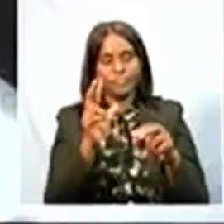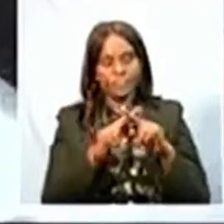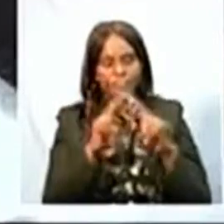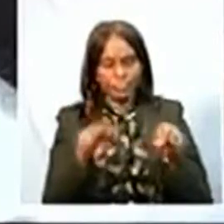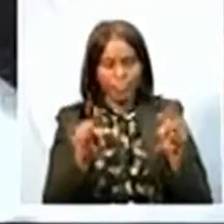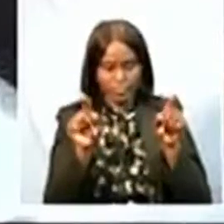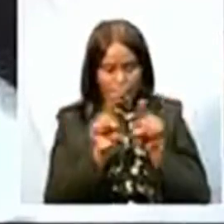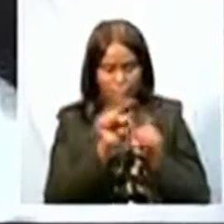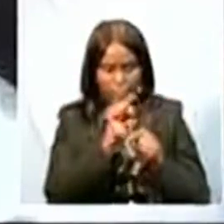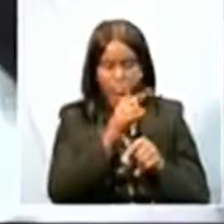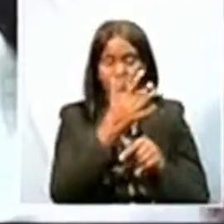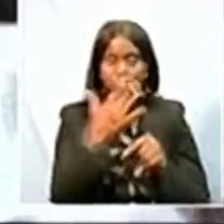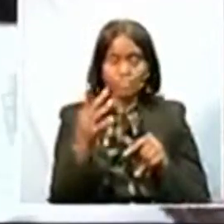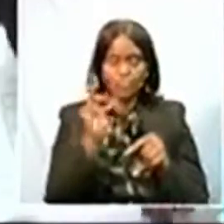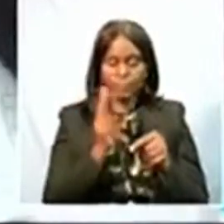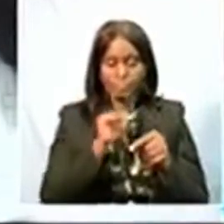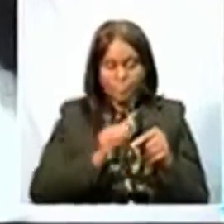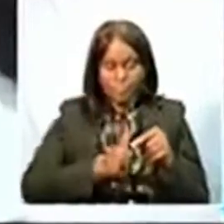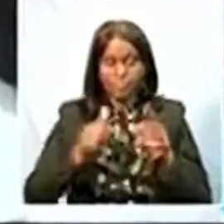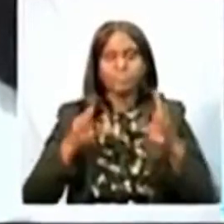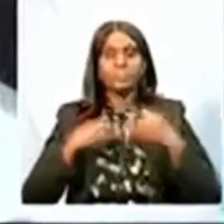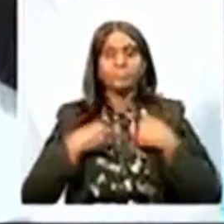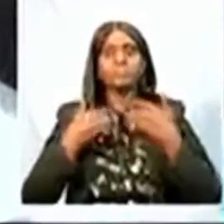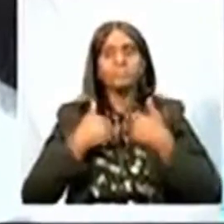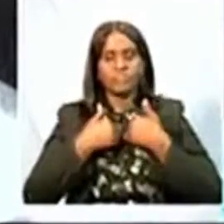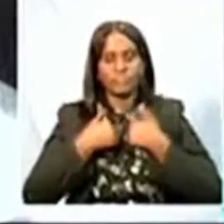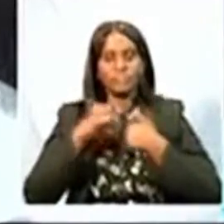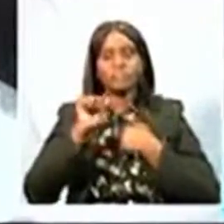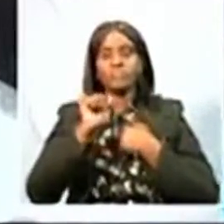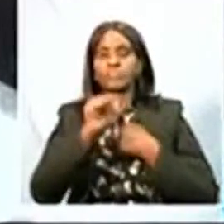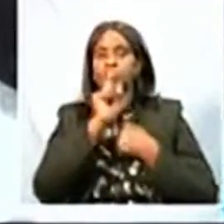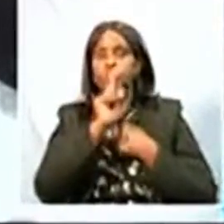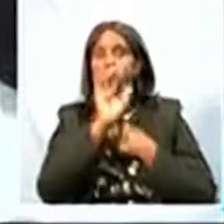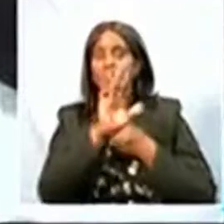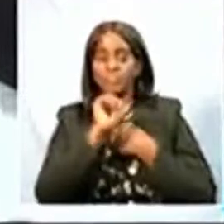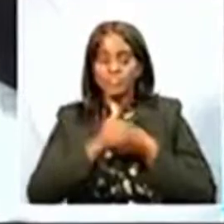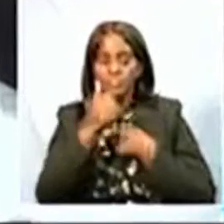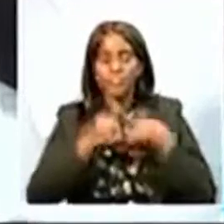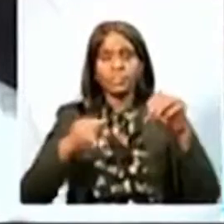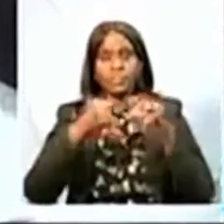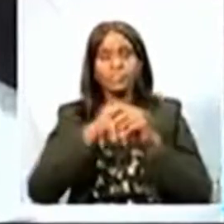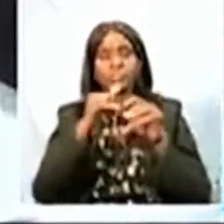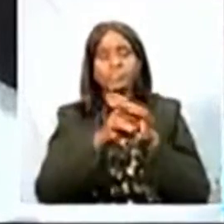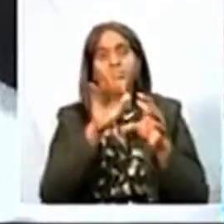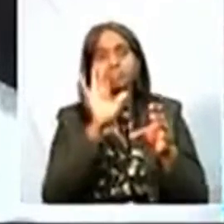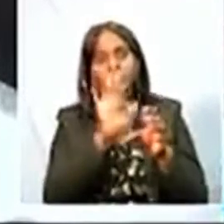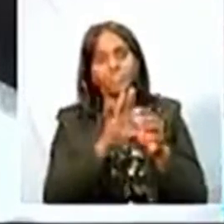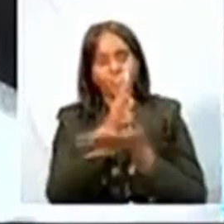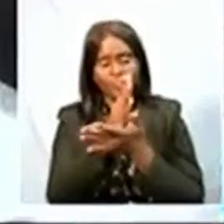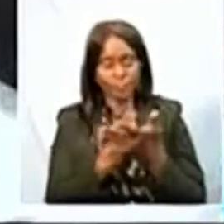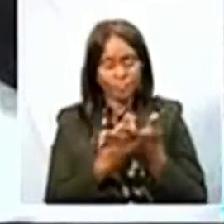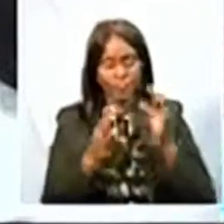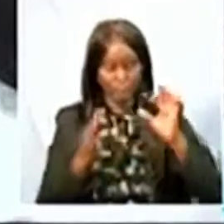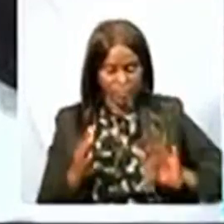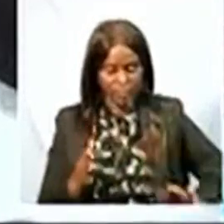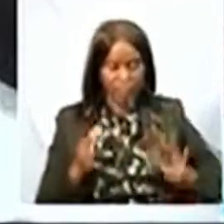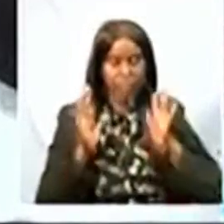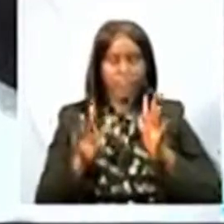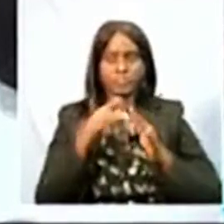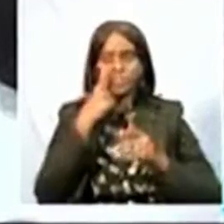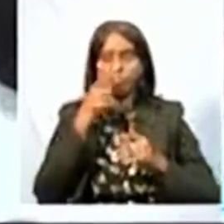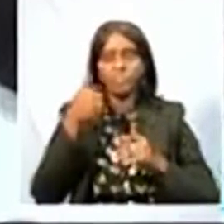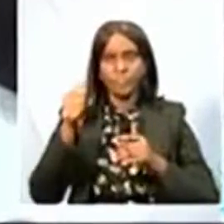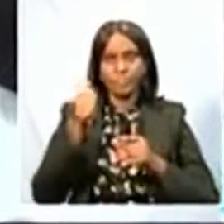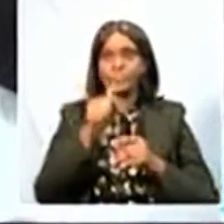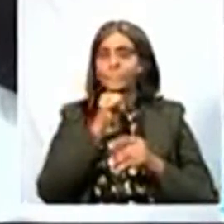Chair, is something that we are admitting that indeed we included some beneficiaries that